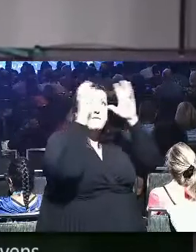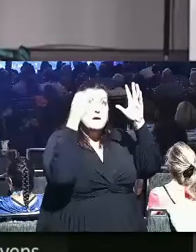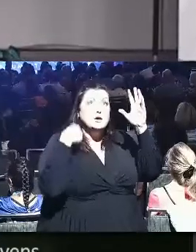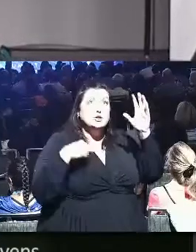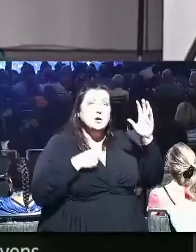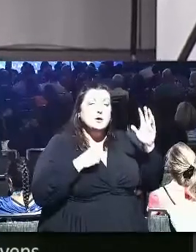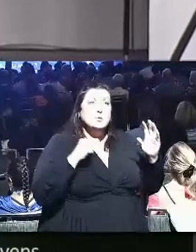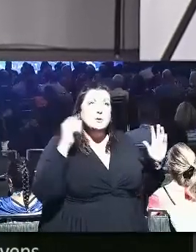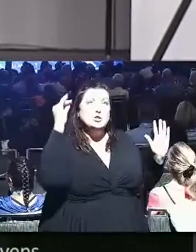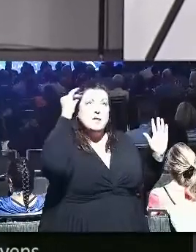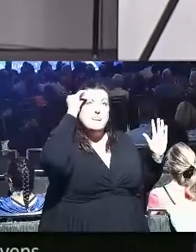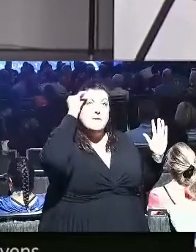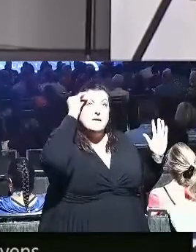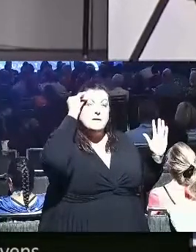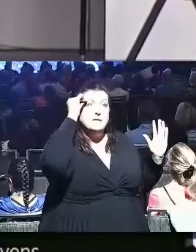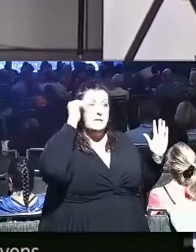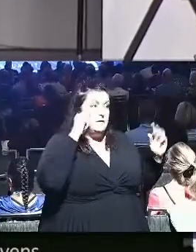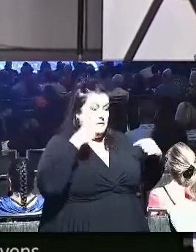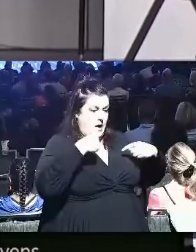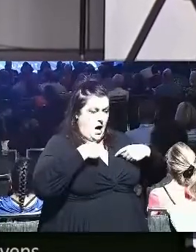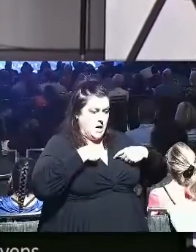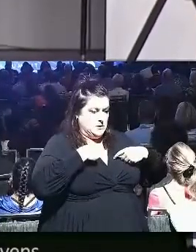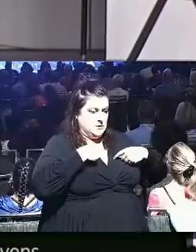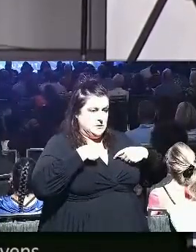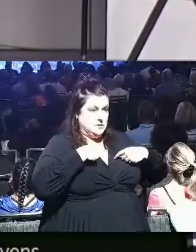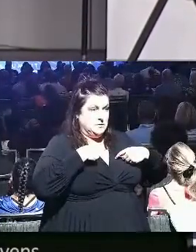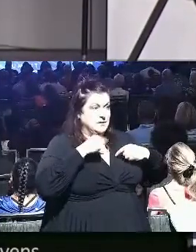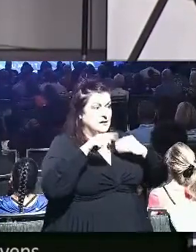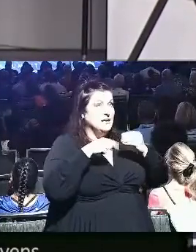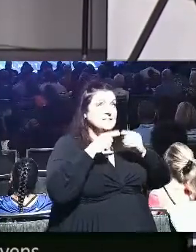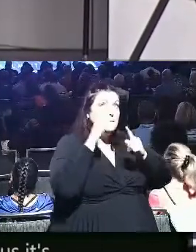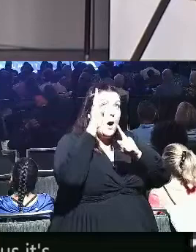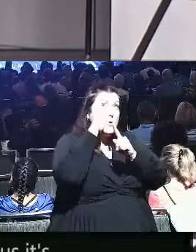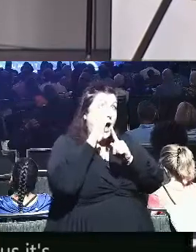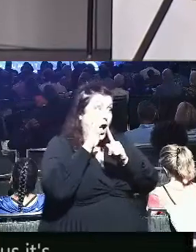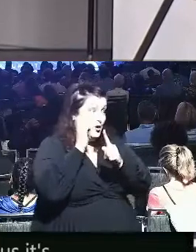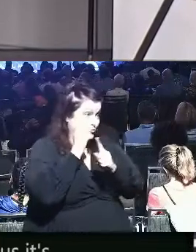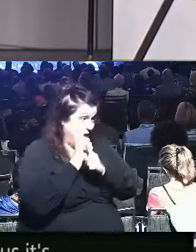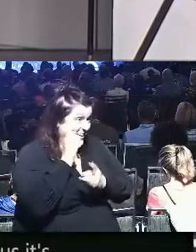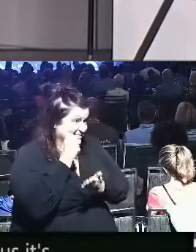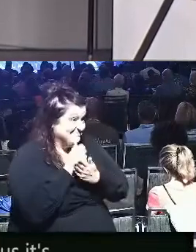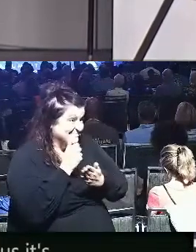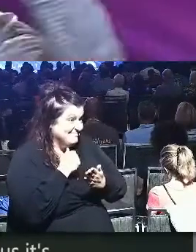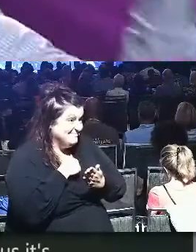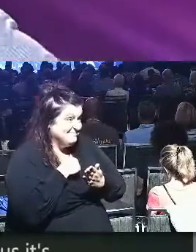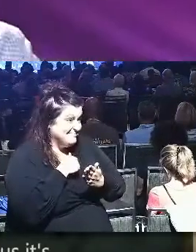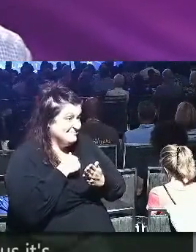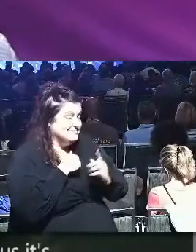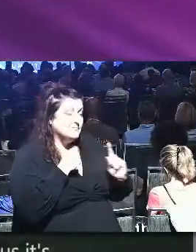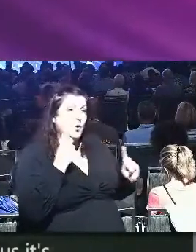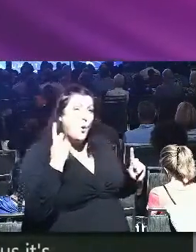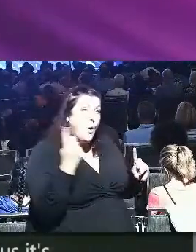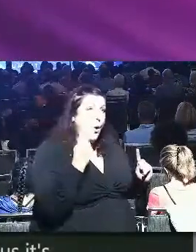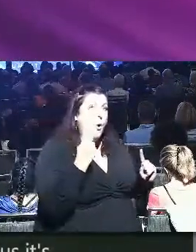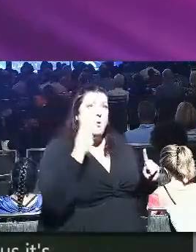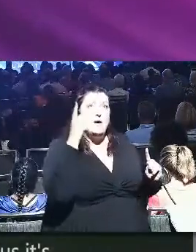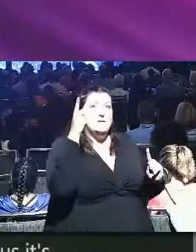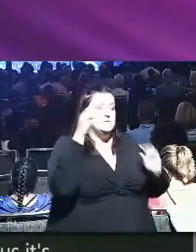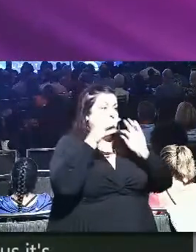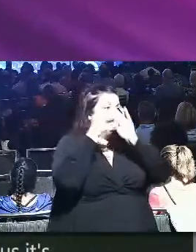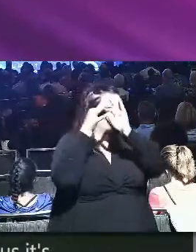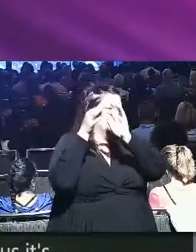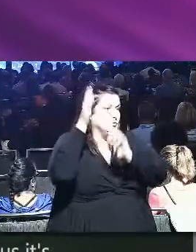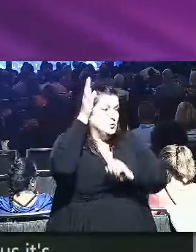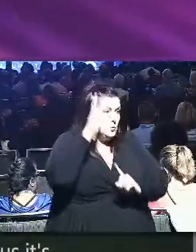explore is not about us. It's always about God. Amen? It has always been about God. It is